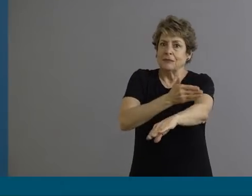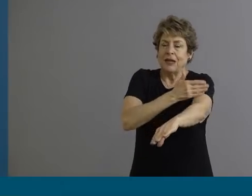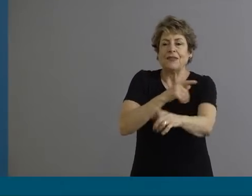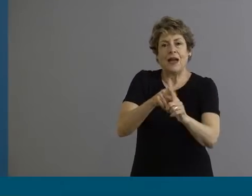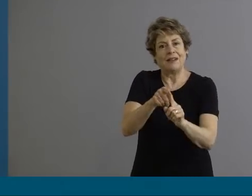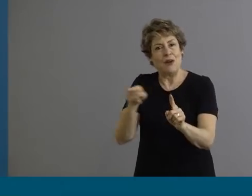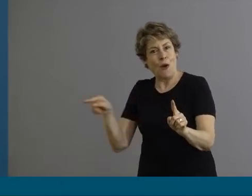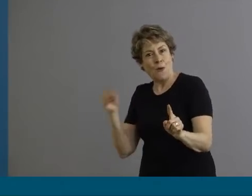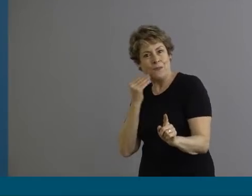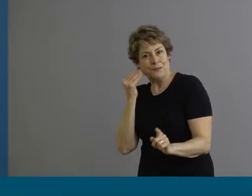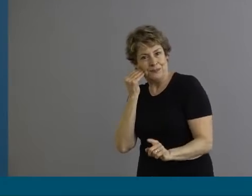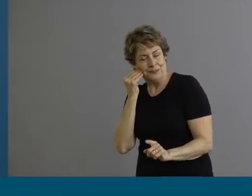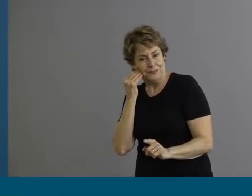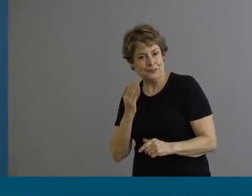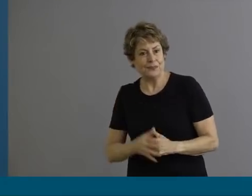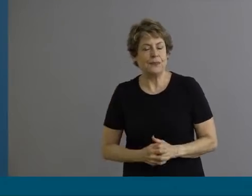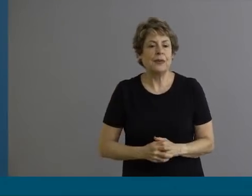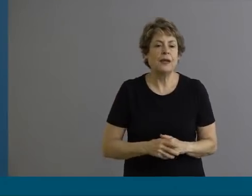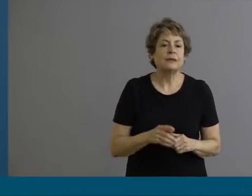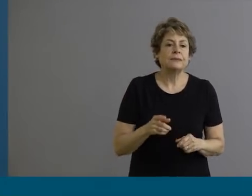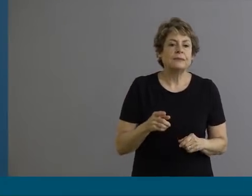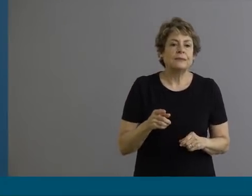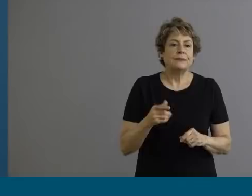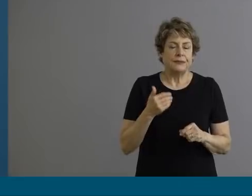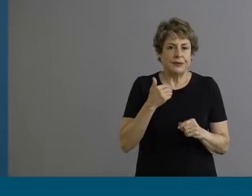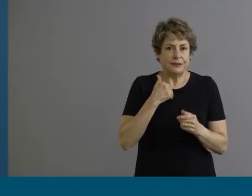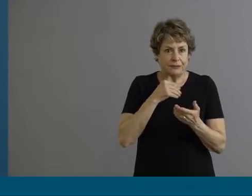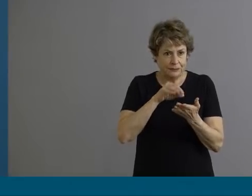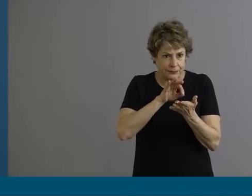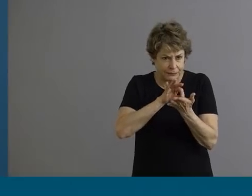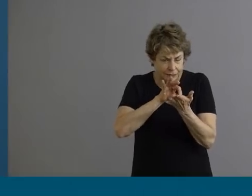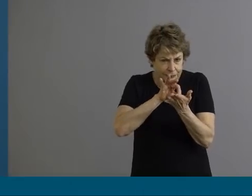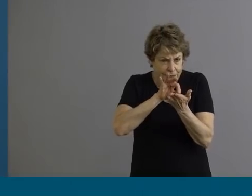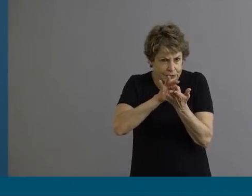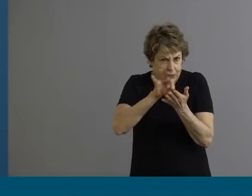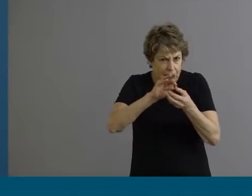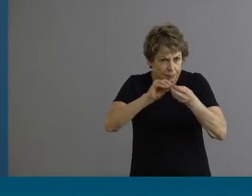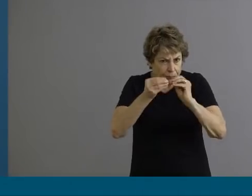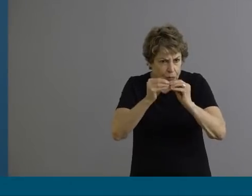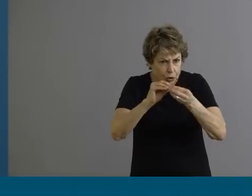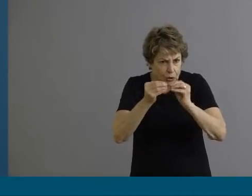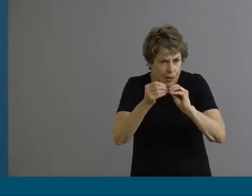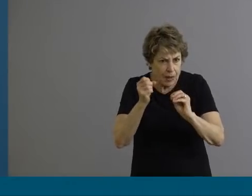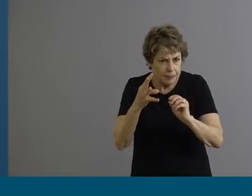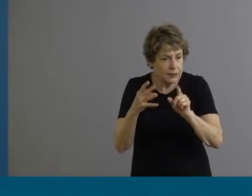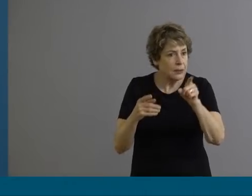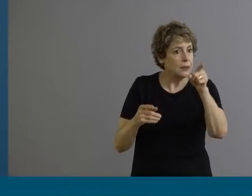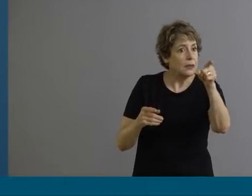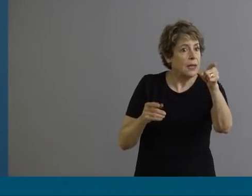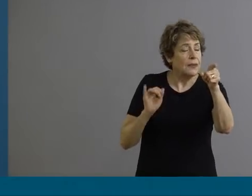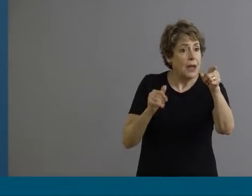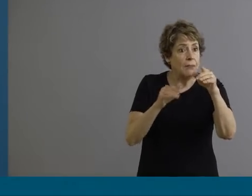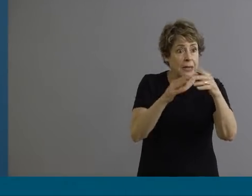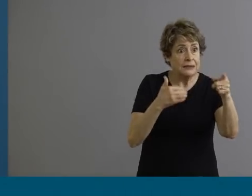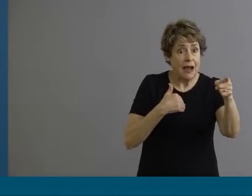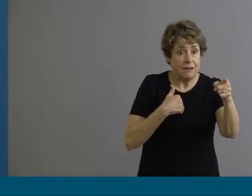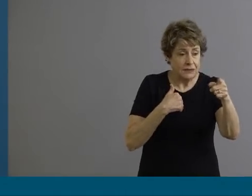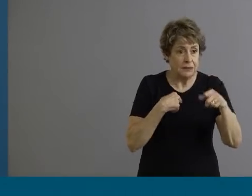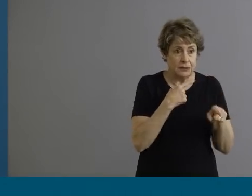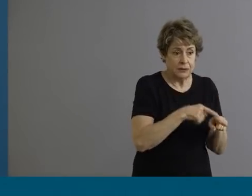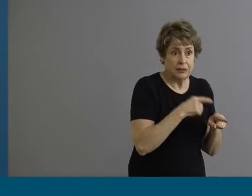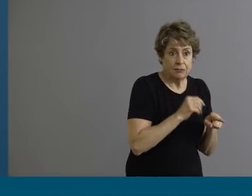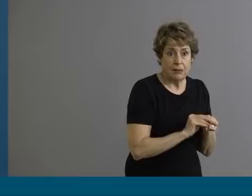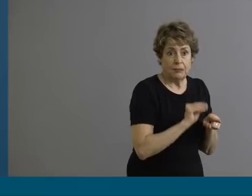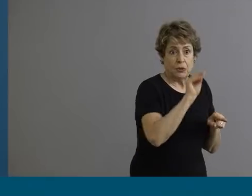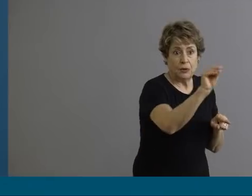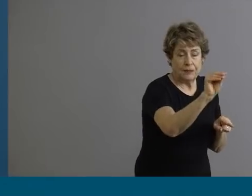the hospitals to see who has open beds and who can take these patients. In addition, to encourage providers to participate